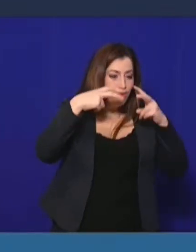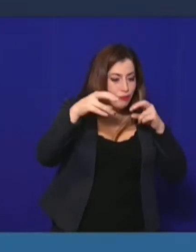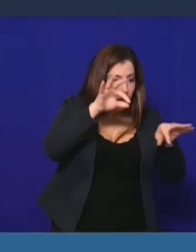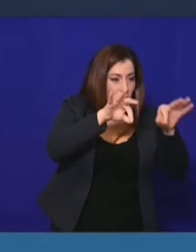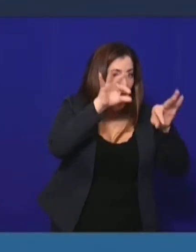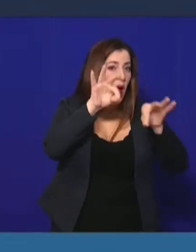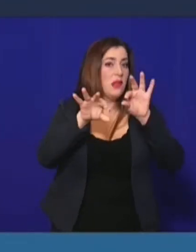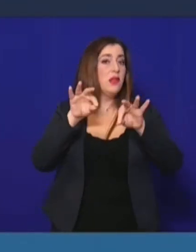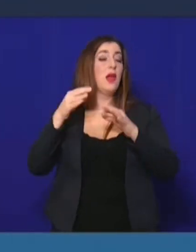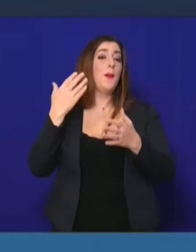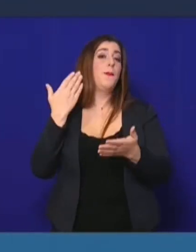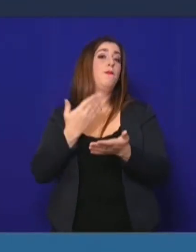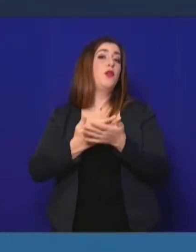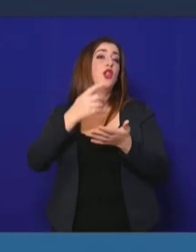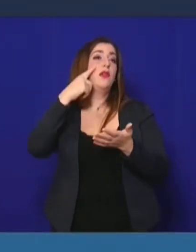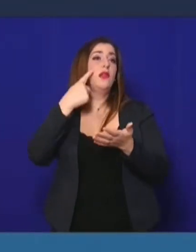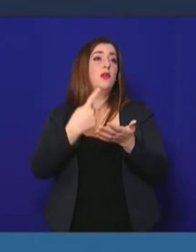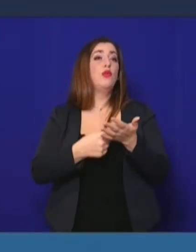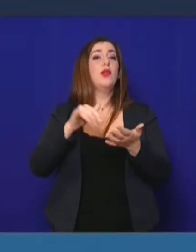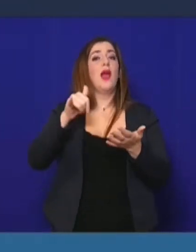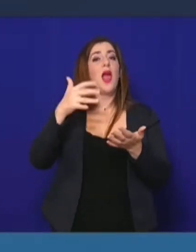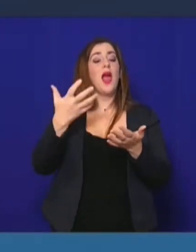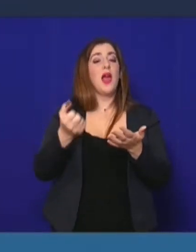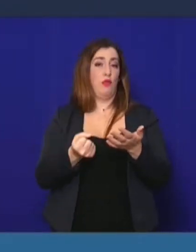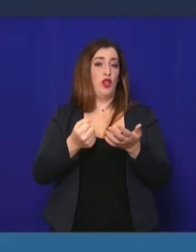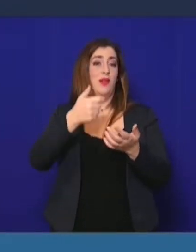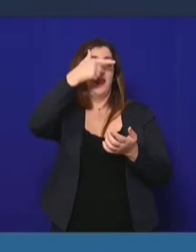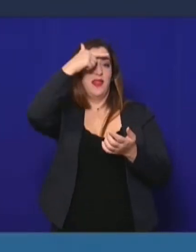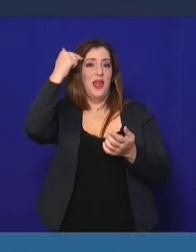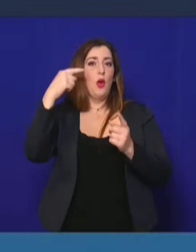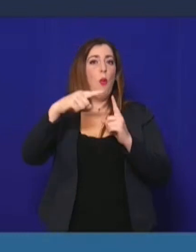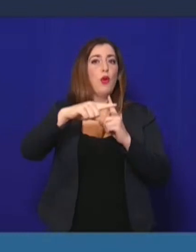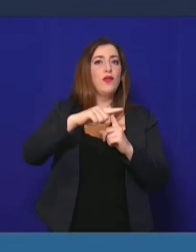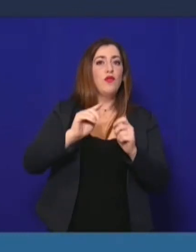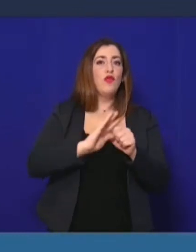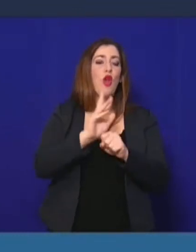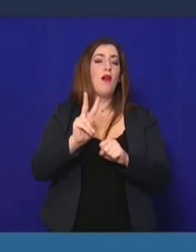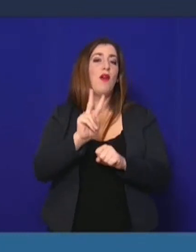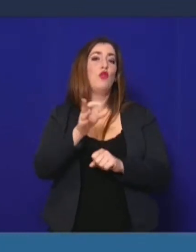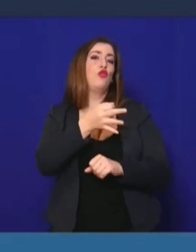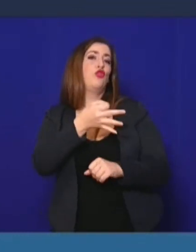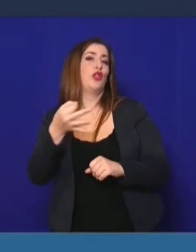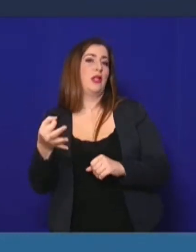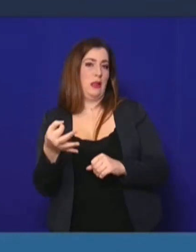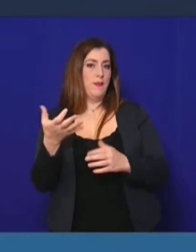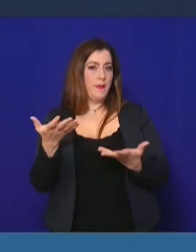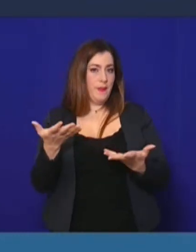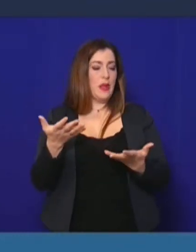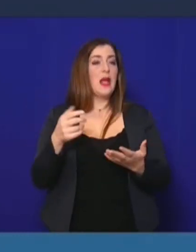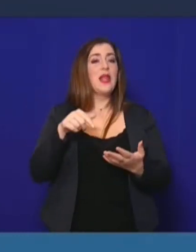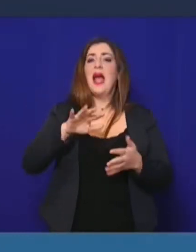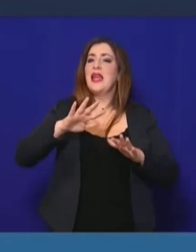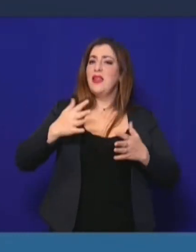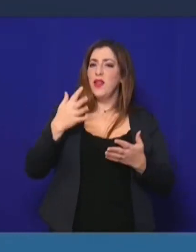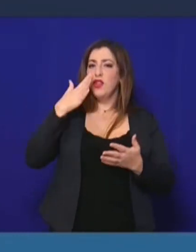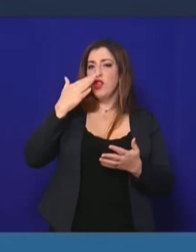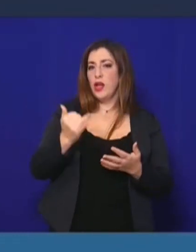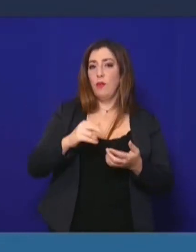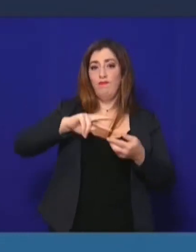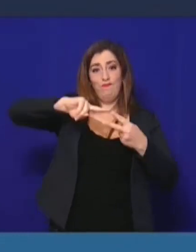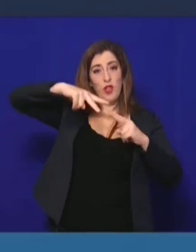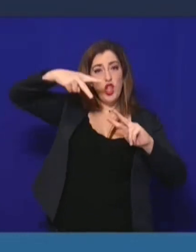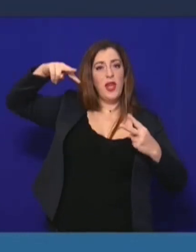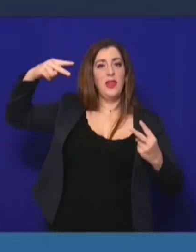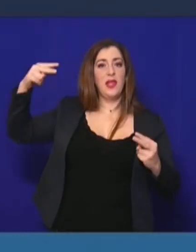dawn it-3 każijiet milli kienu pożittivi li kellhom il-genetic sequencing tagħhom li kien tal-varjant bħalma